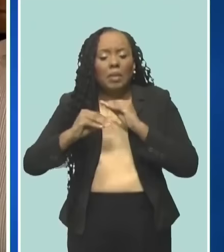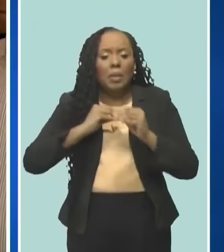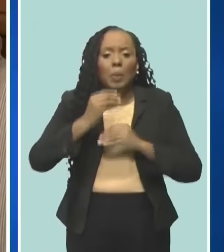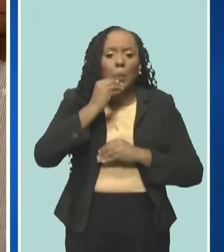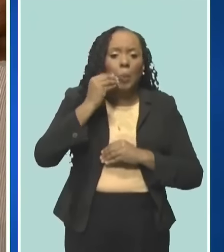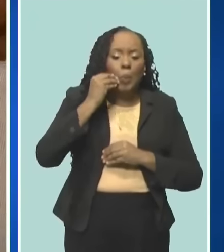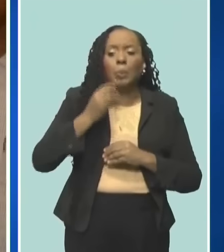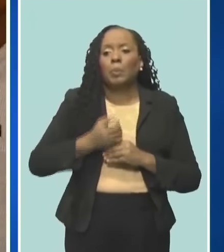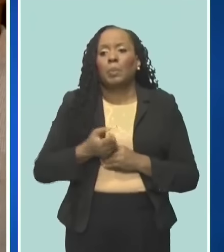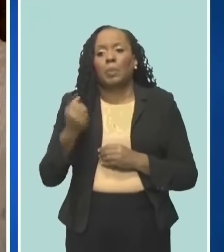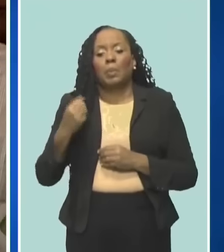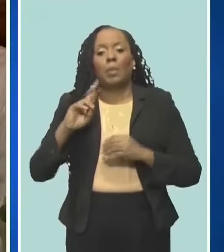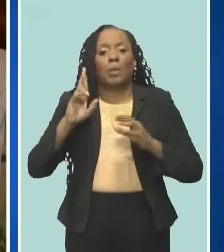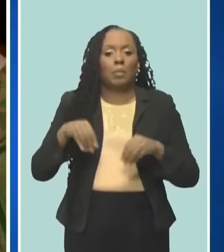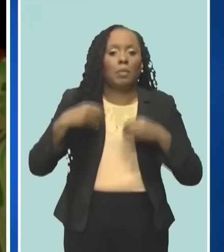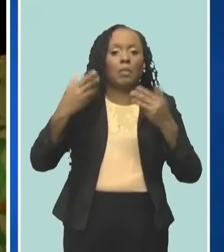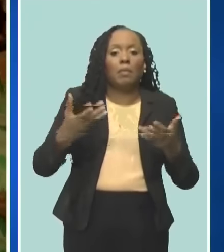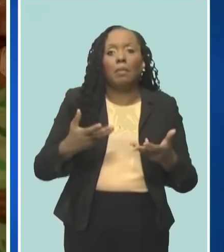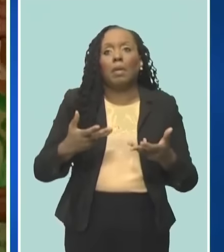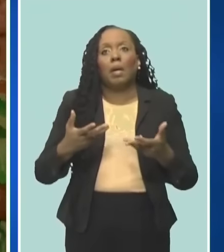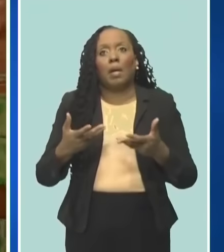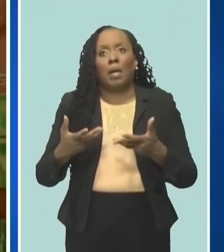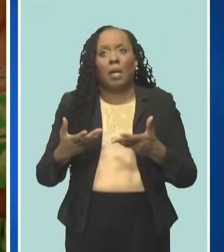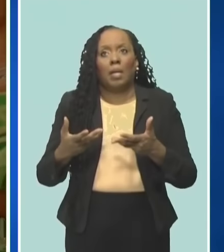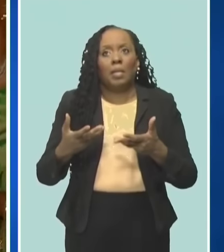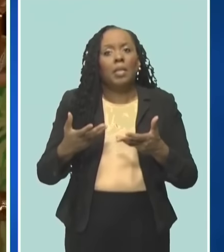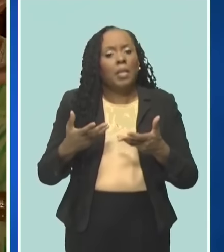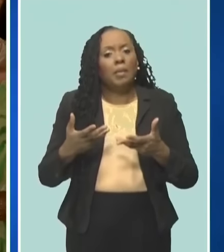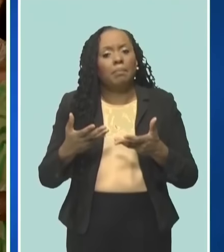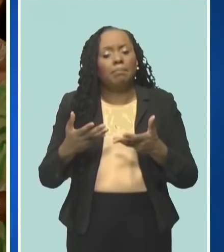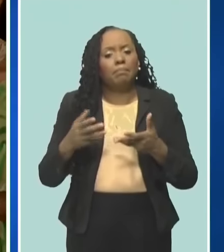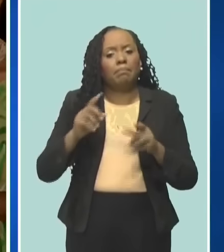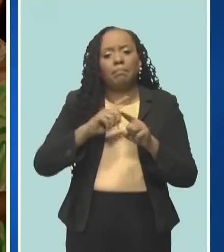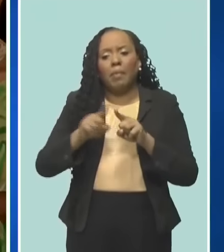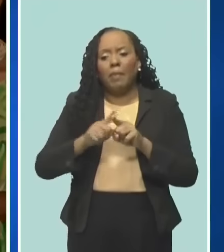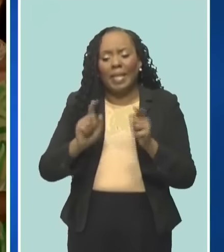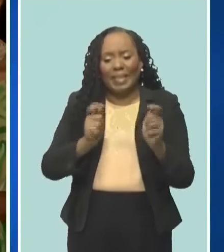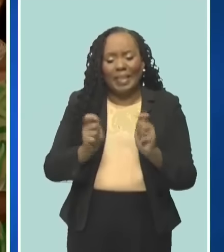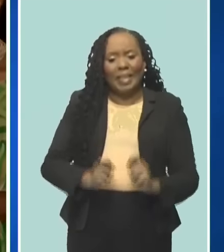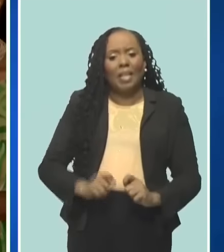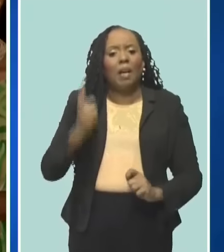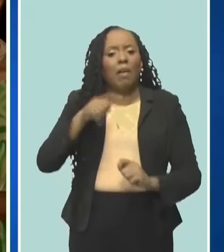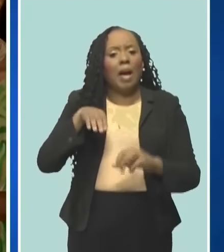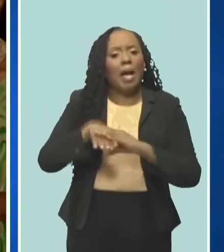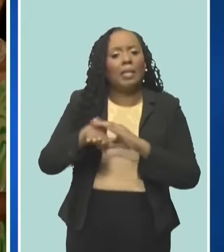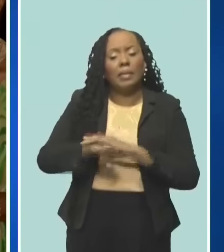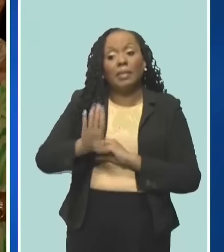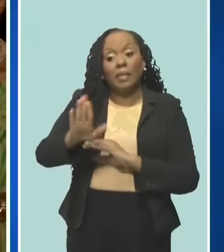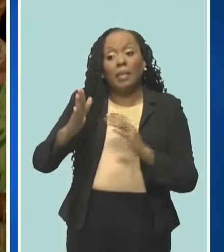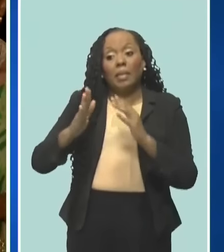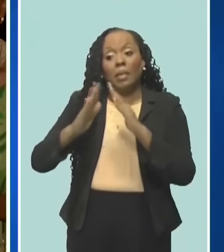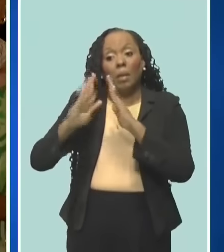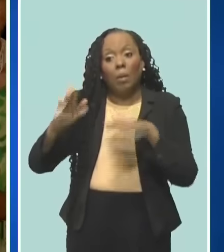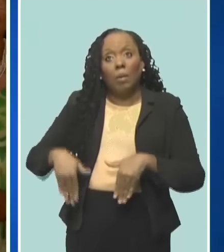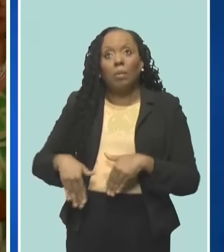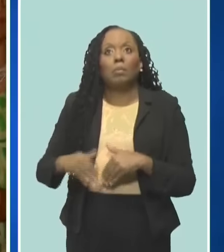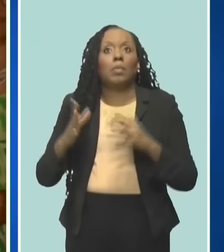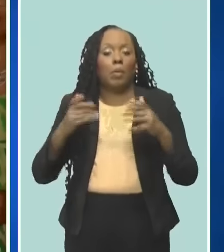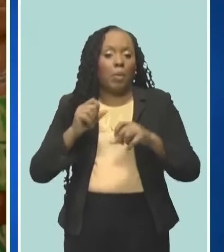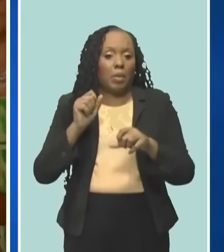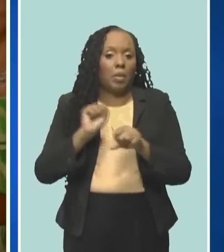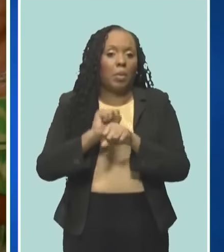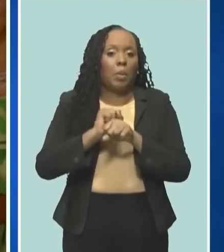providing facilities that they can access their homes properly. That's the type of work that we want to do for 2025, and